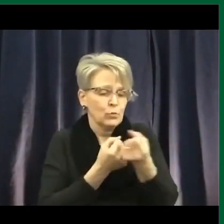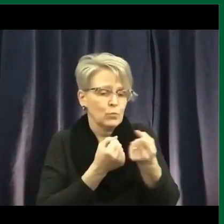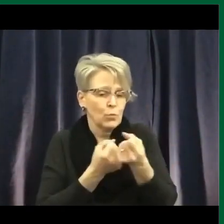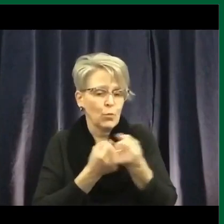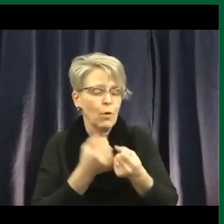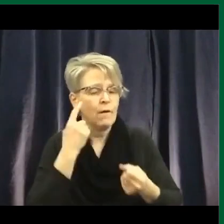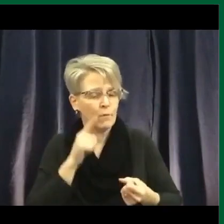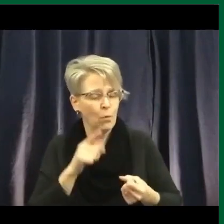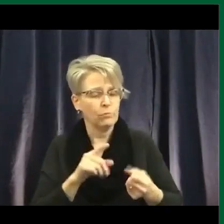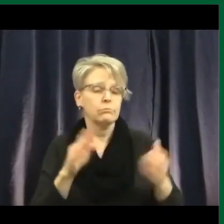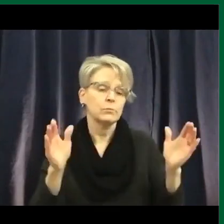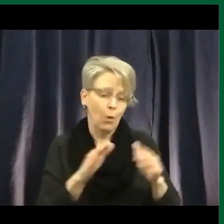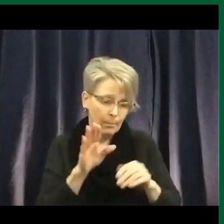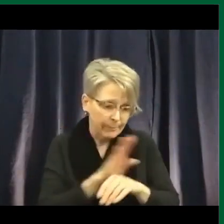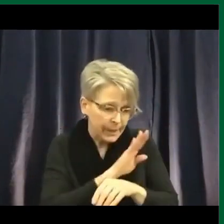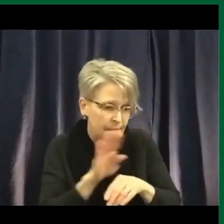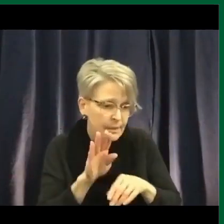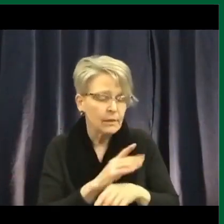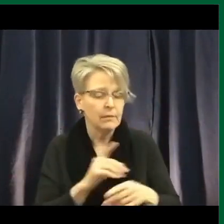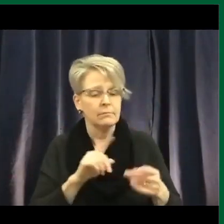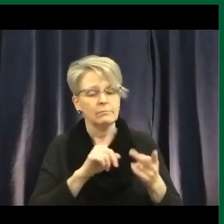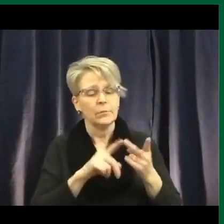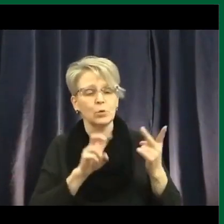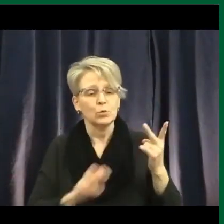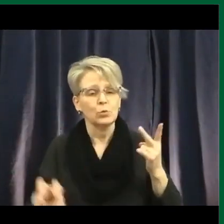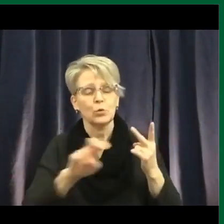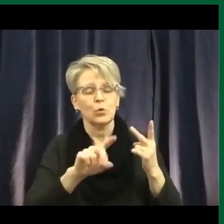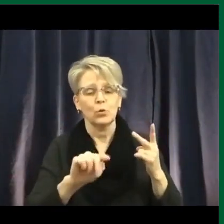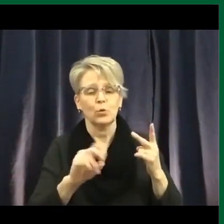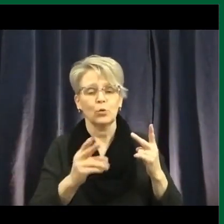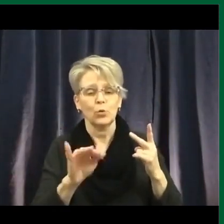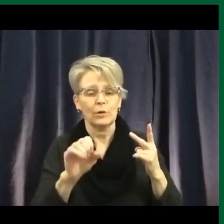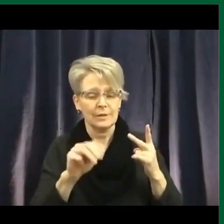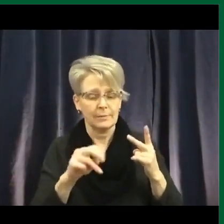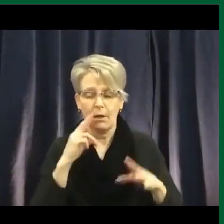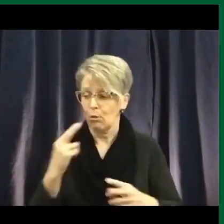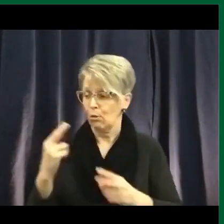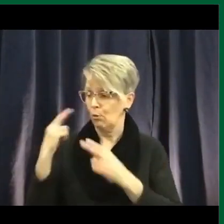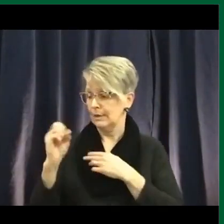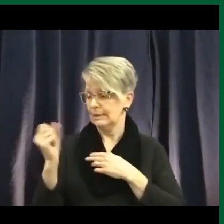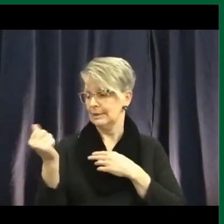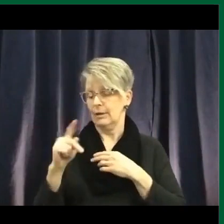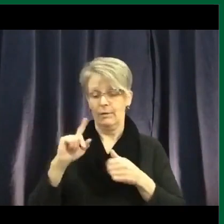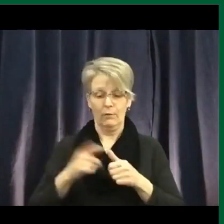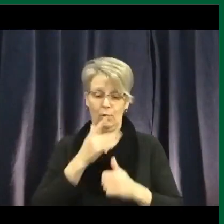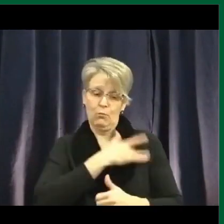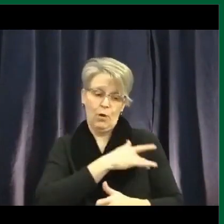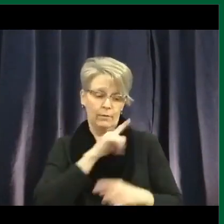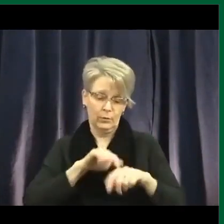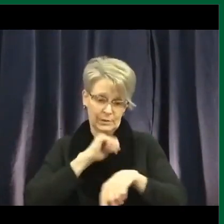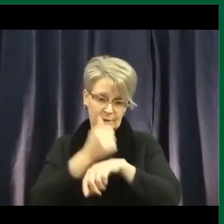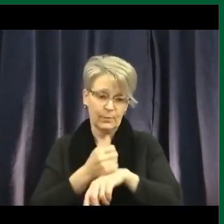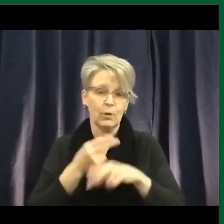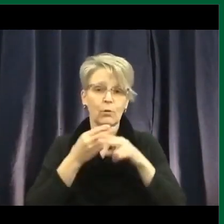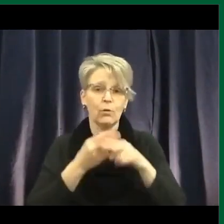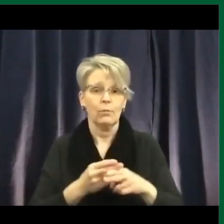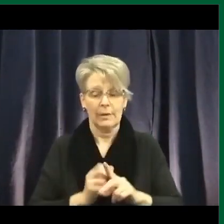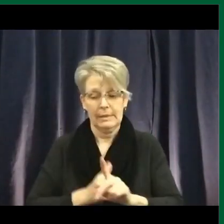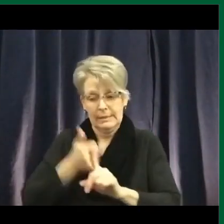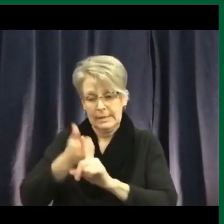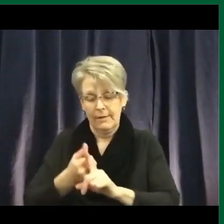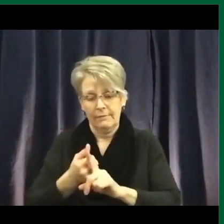for not only small businesses but those in the tourism sector. I look back, Saskatchewan was the first province to put in place what we called a